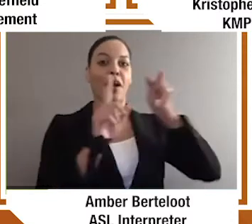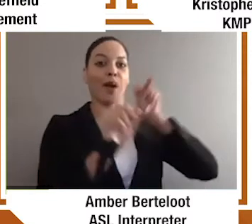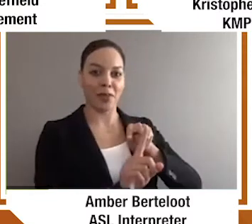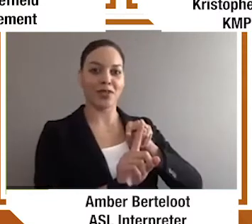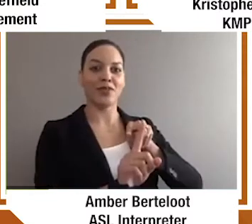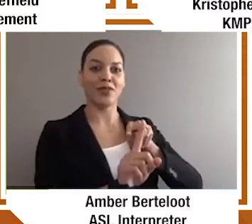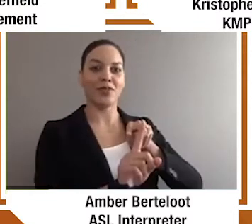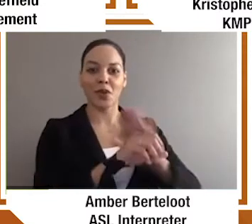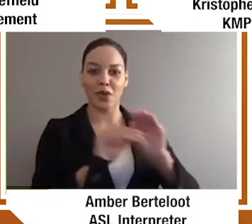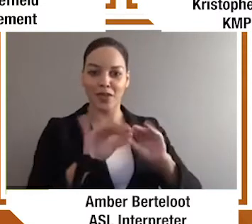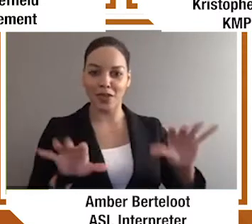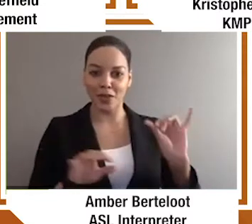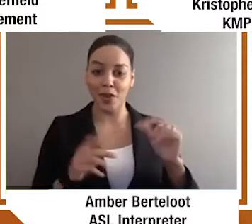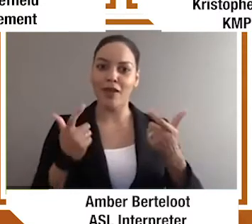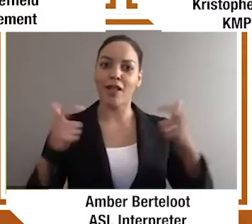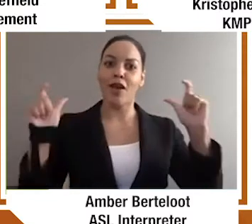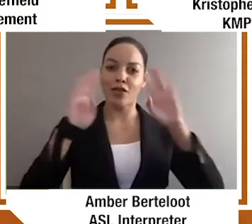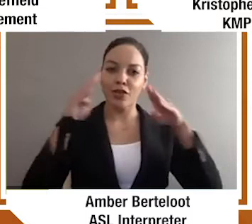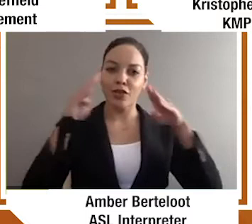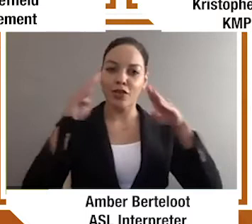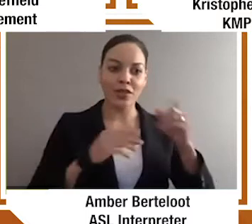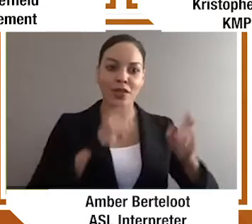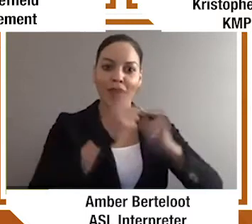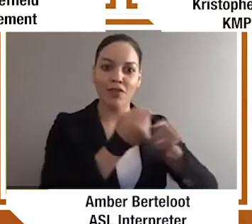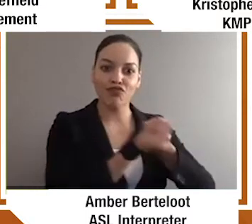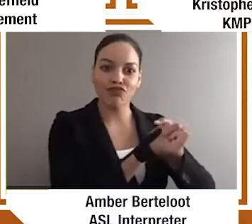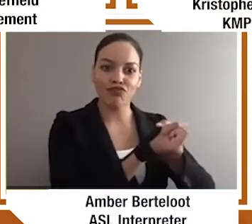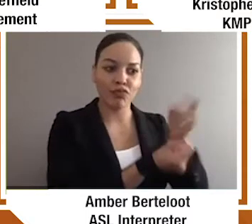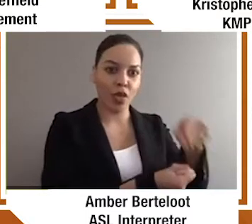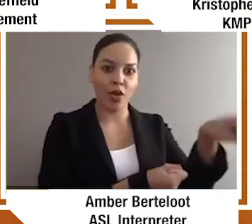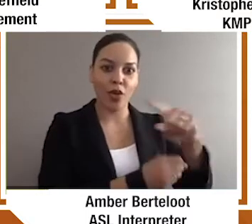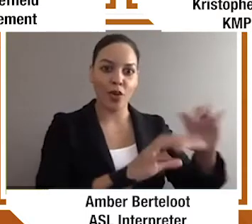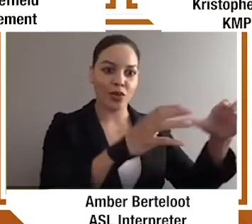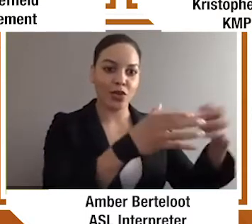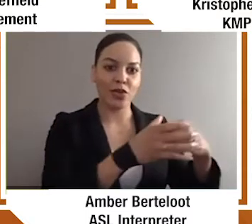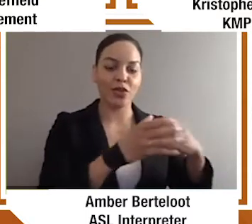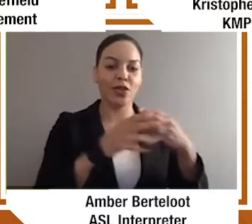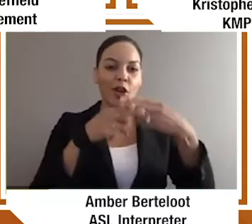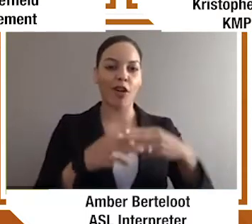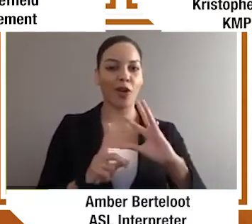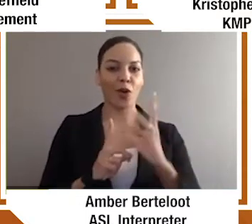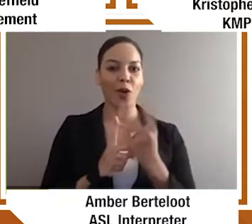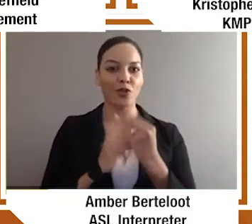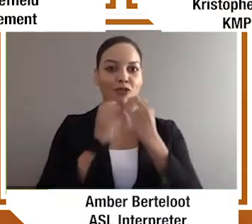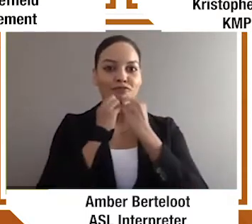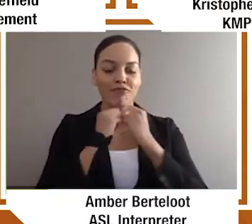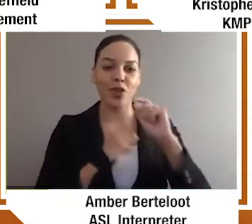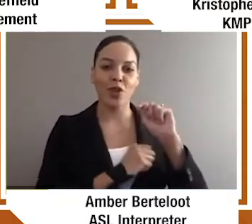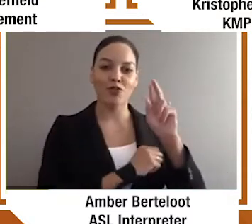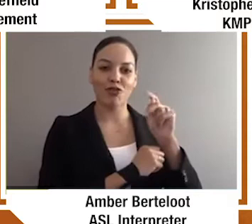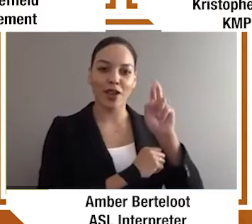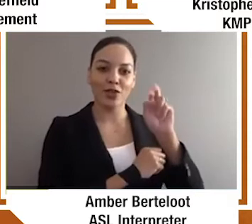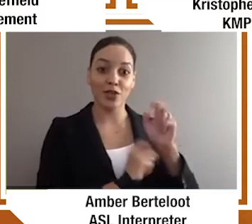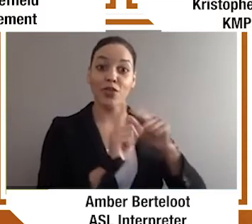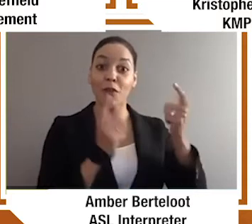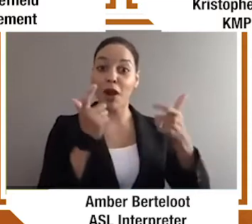a large focus on giving to them. You know, they've been renamed cultural treasures by some of our larger funders now,